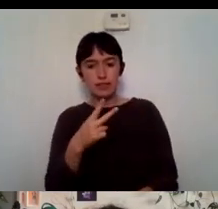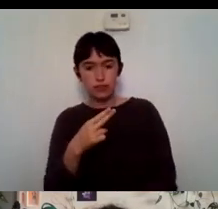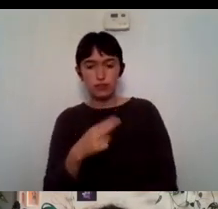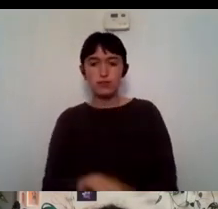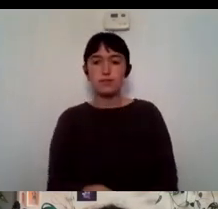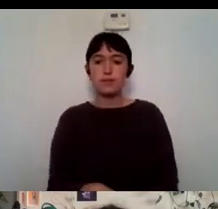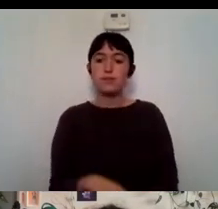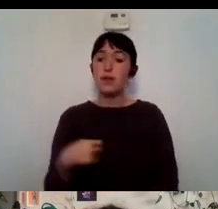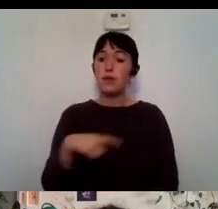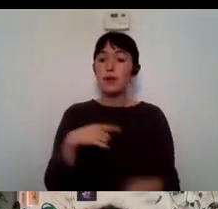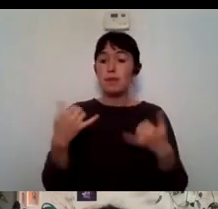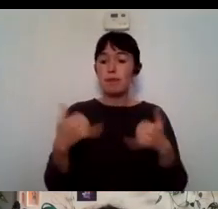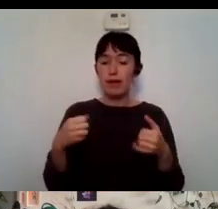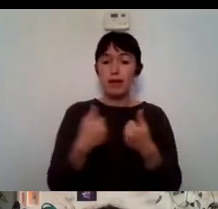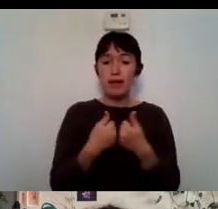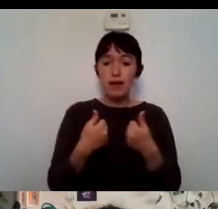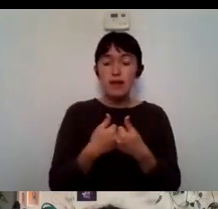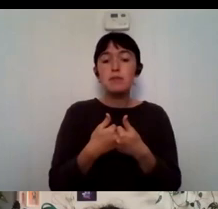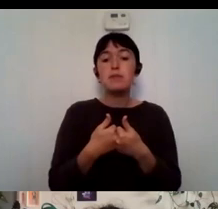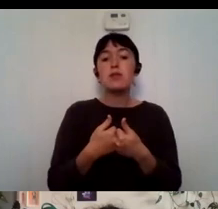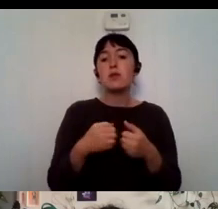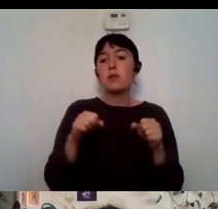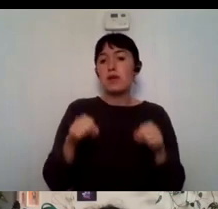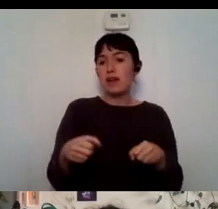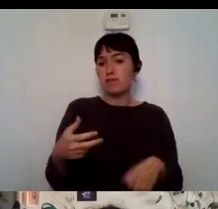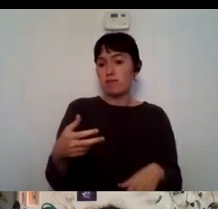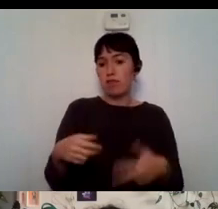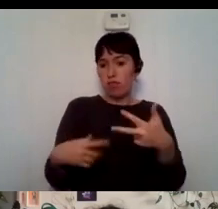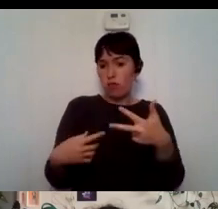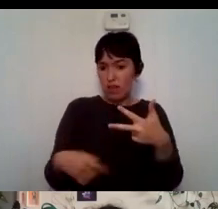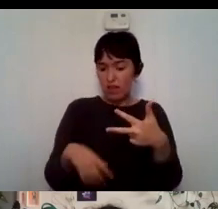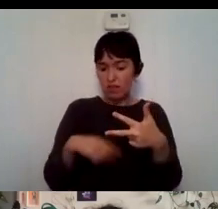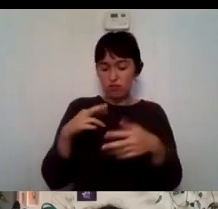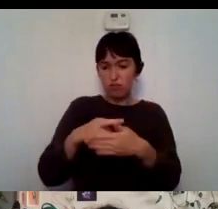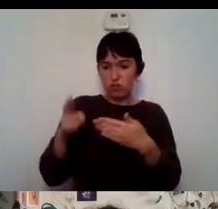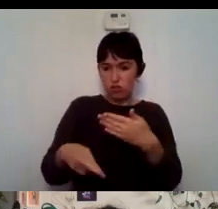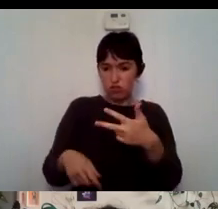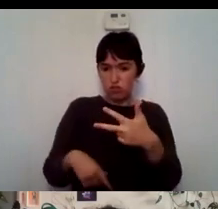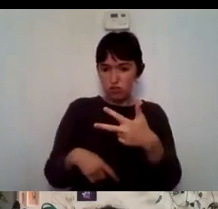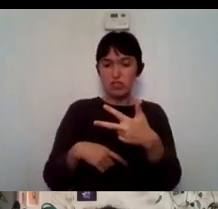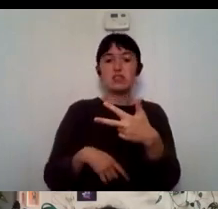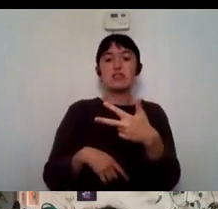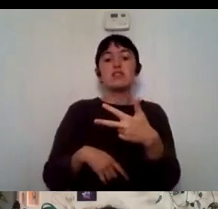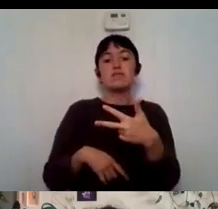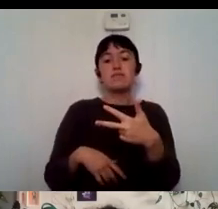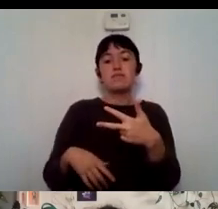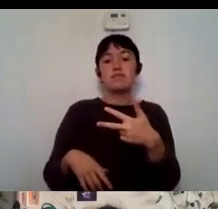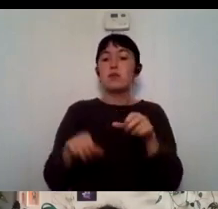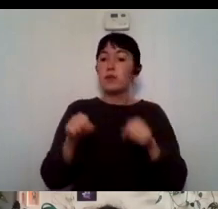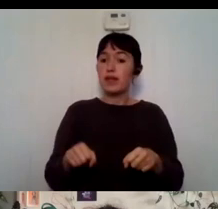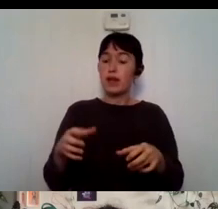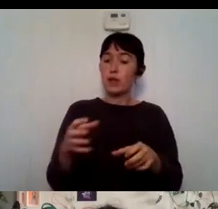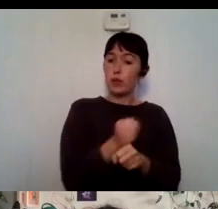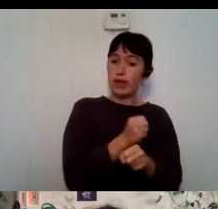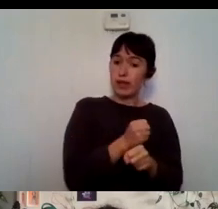game, obviously there are 3 different outcomes in the game. Depending on what your opponent chooses, you can win, you